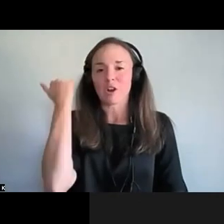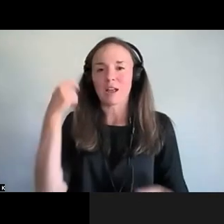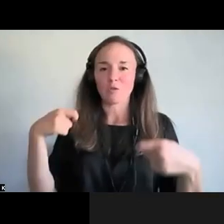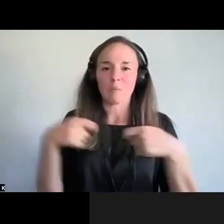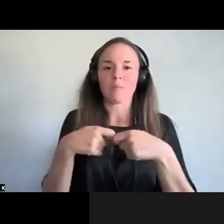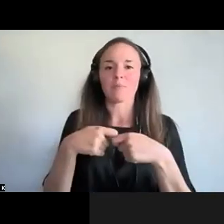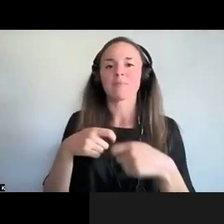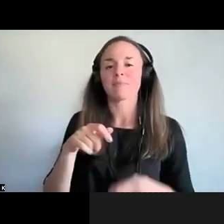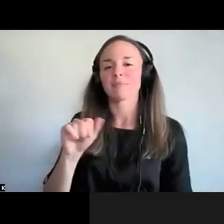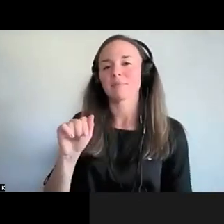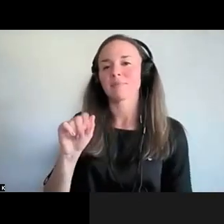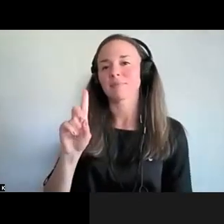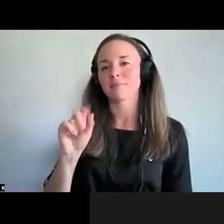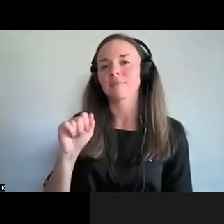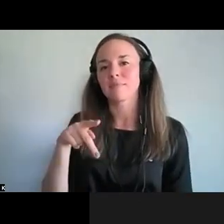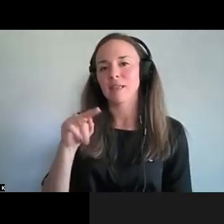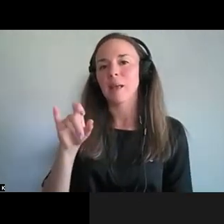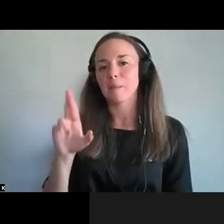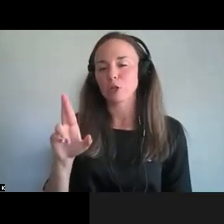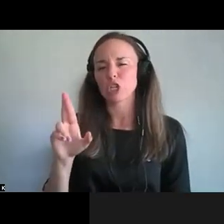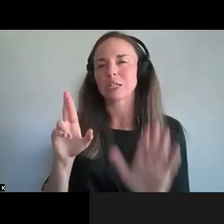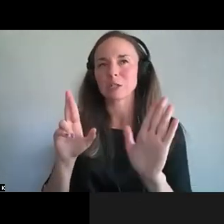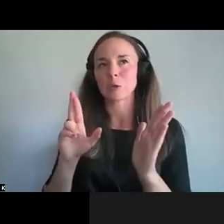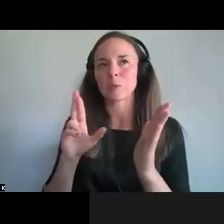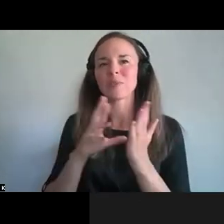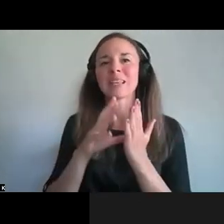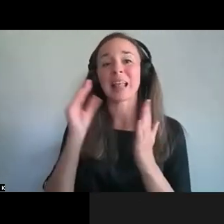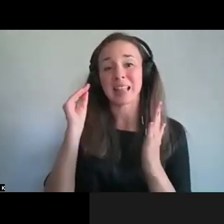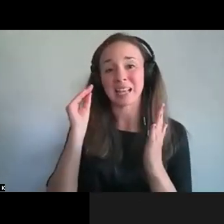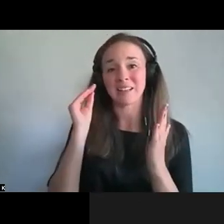lived experience, live and learn from my mistakes.